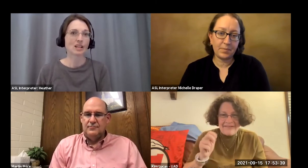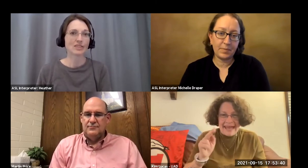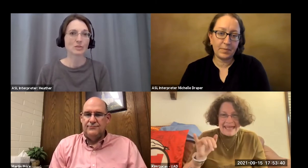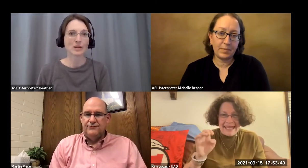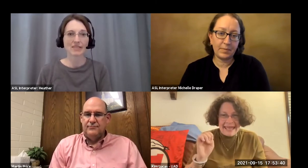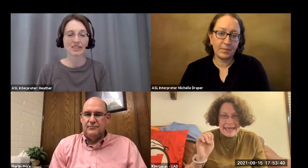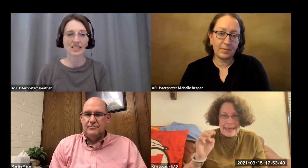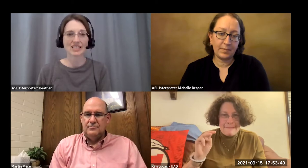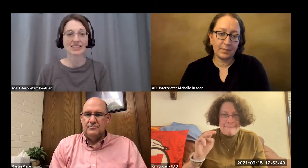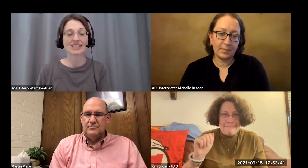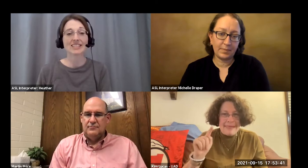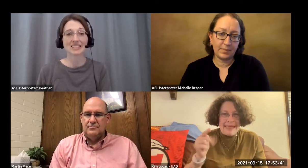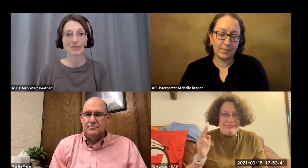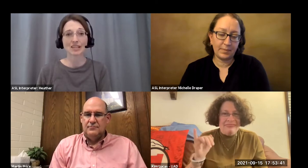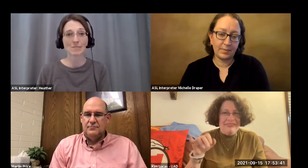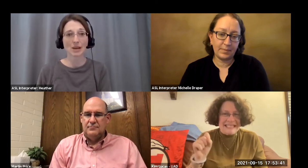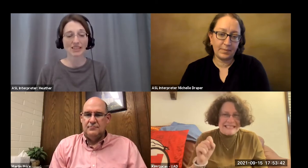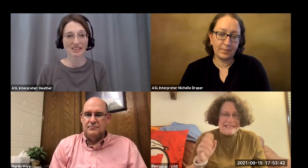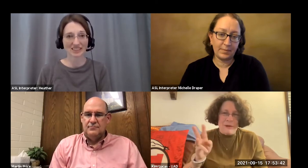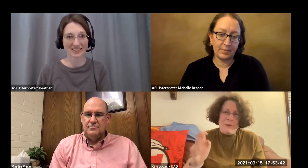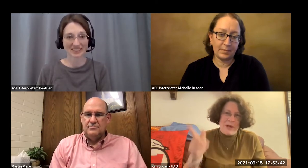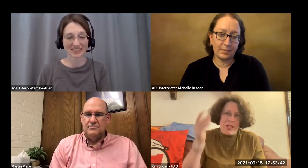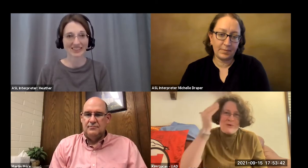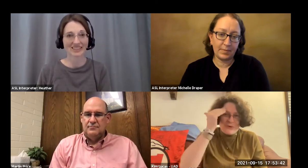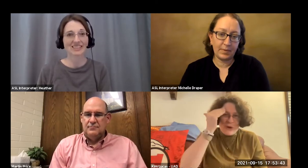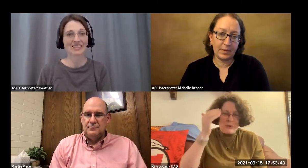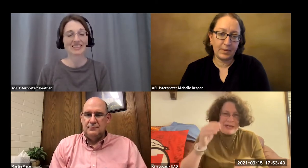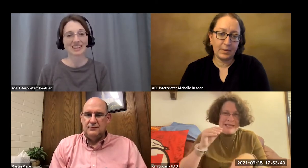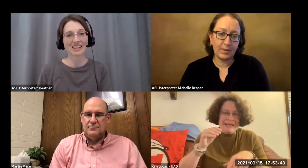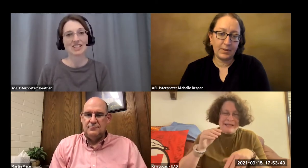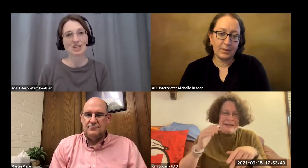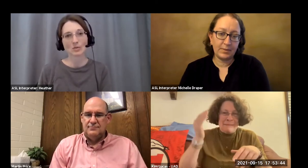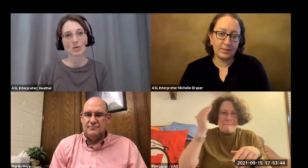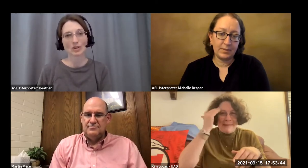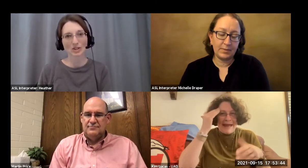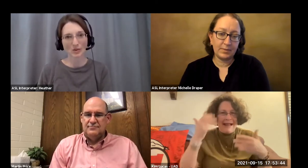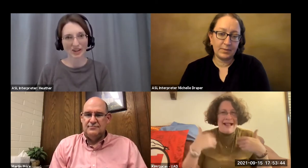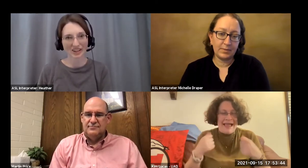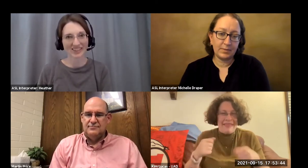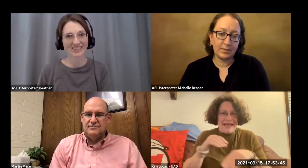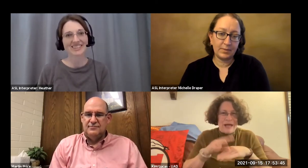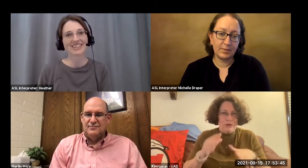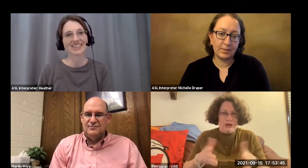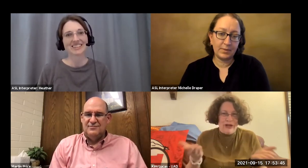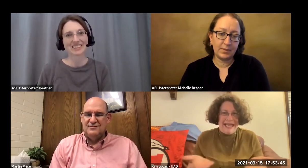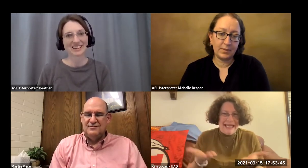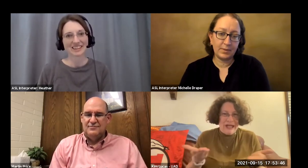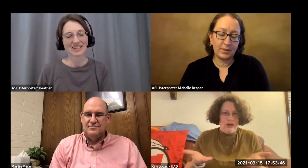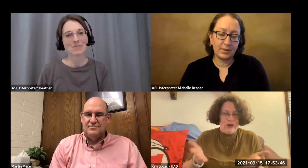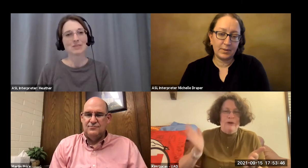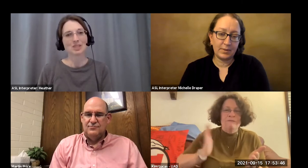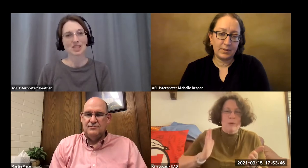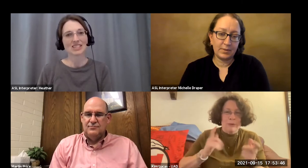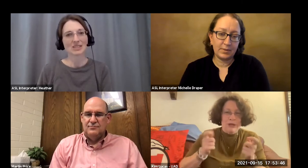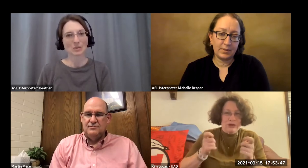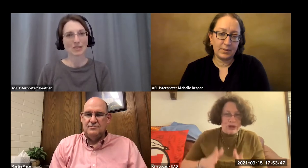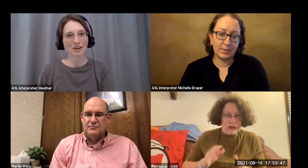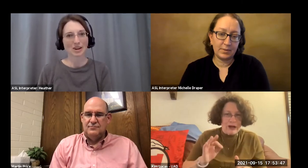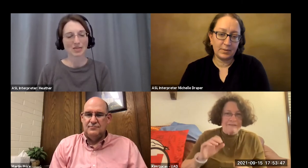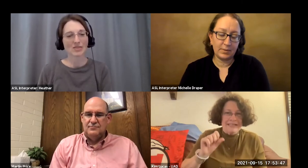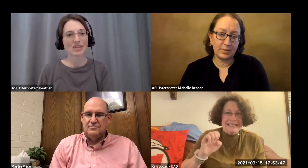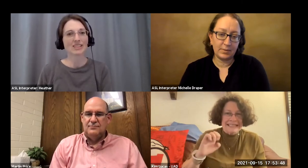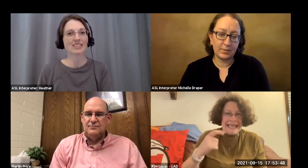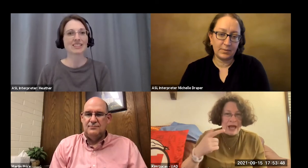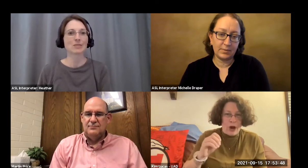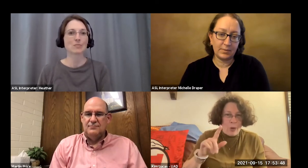And we'll also be having Stephanie Mathis. And you, of course, know her. She's one of